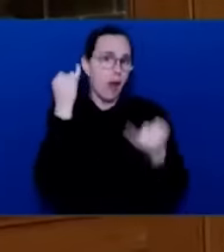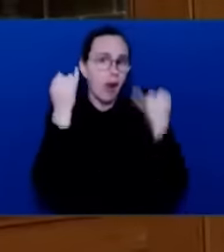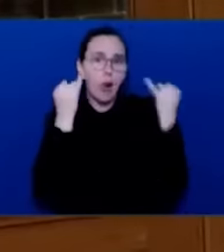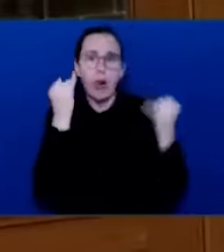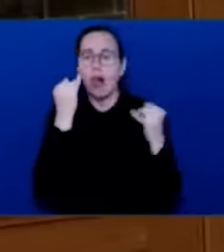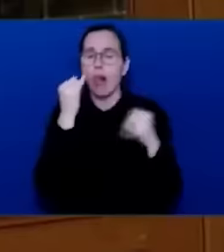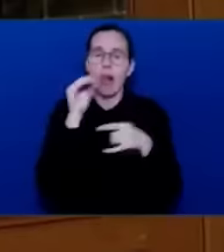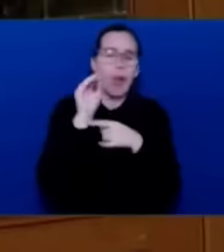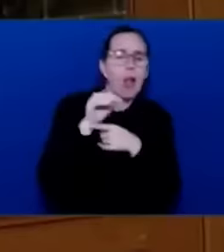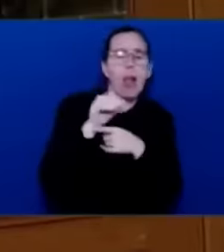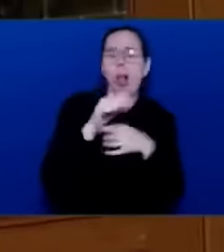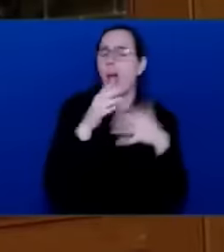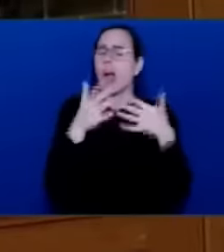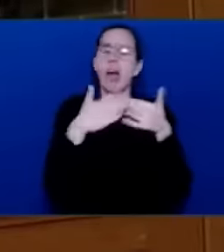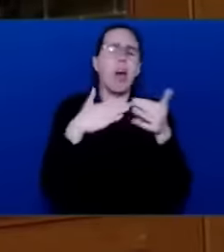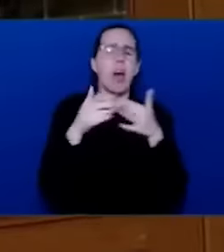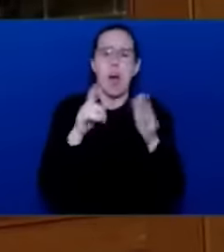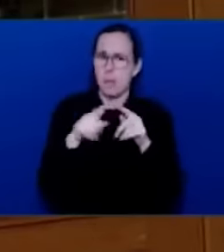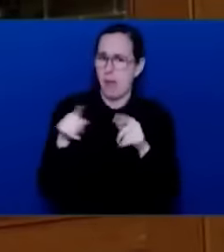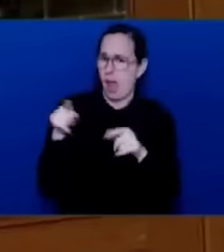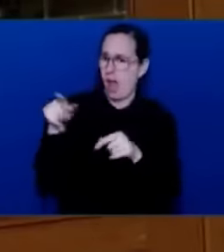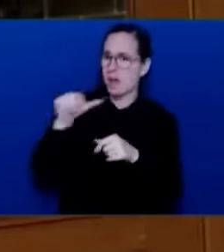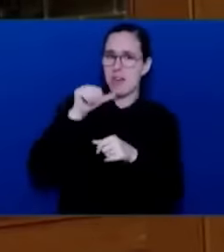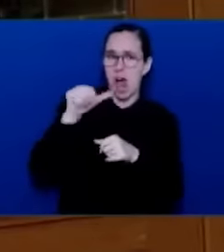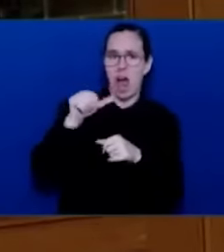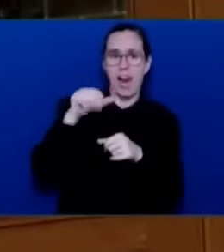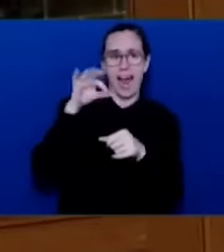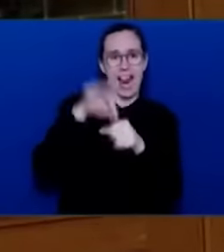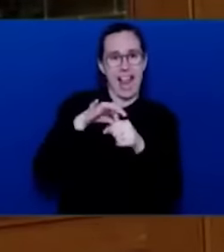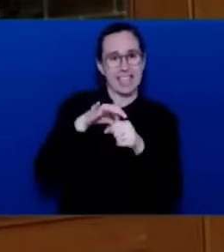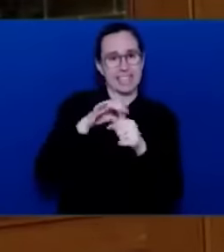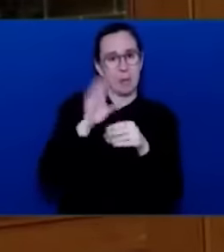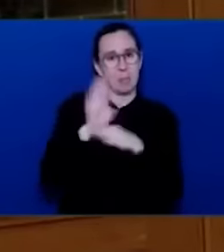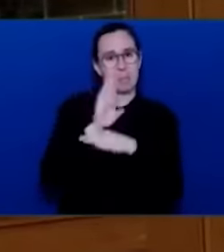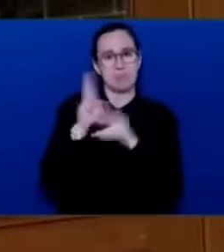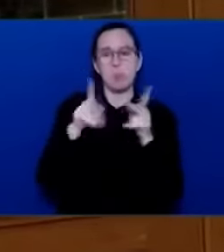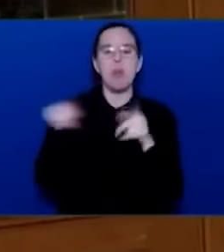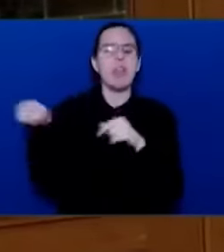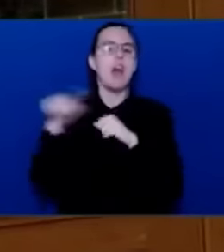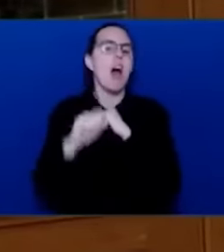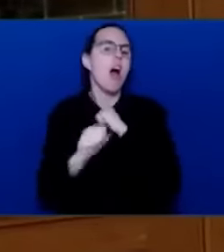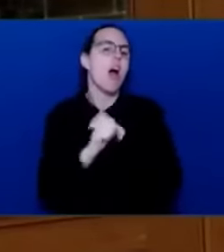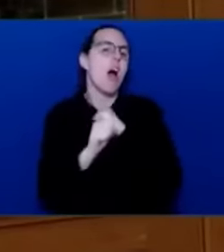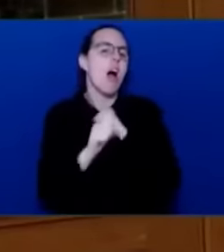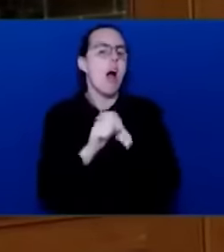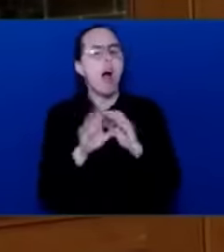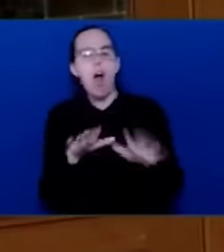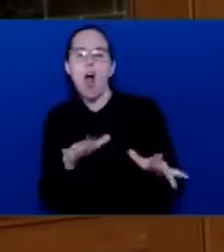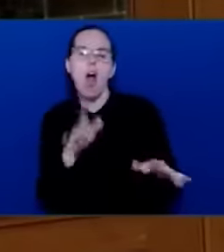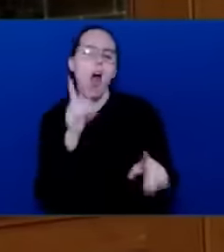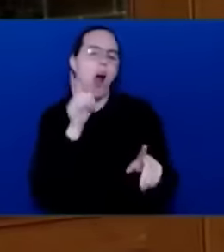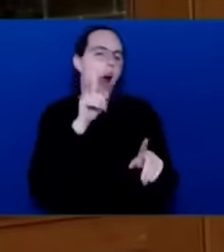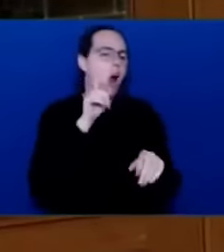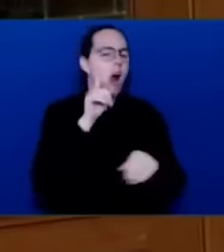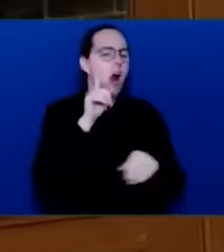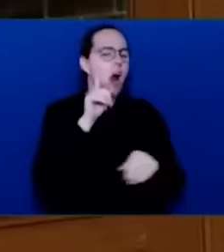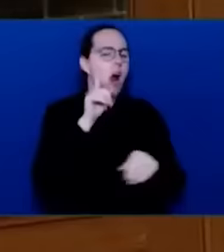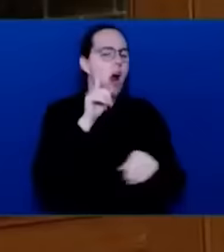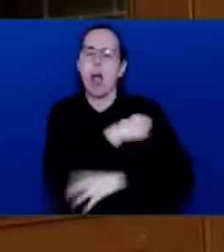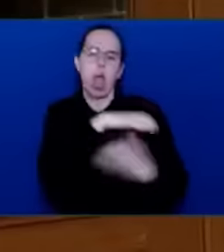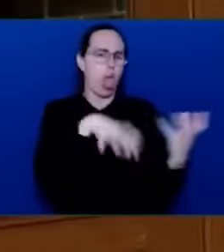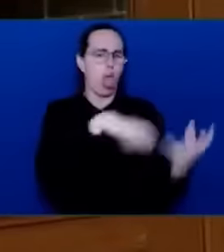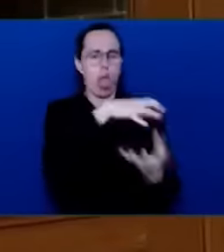In the midst of a healthcare staffing crisis,